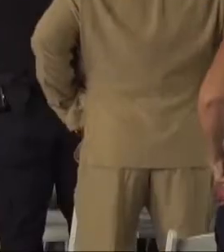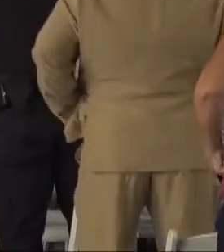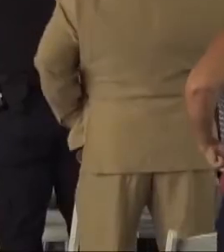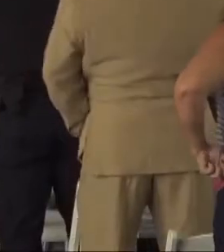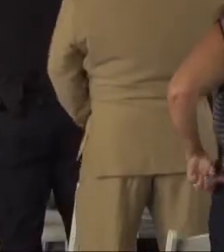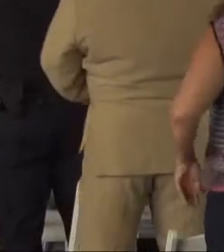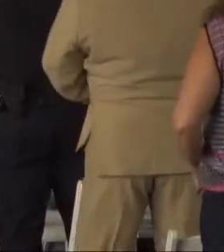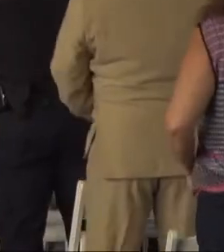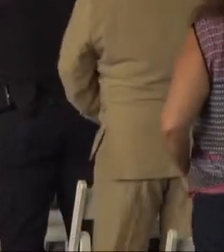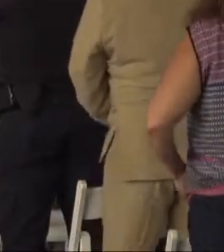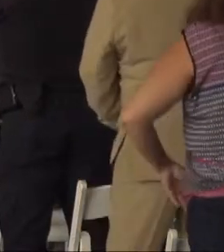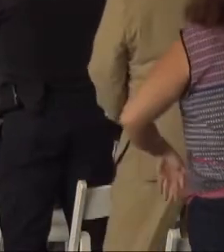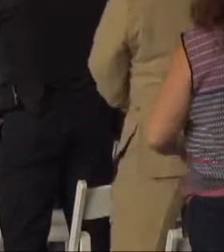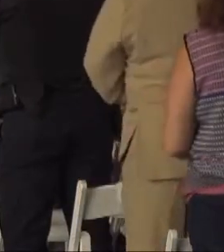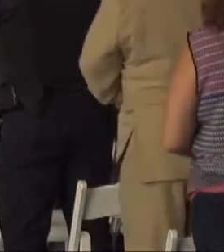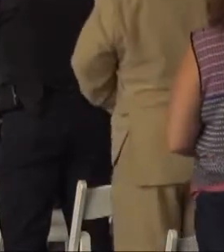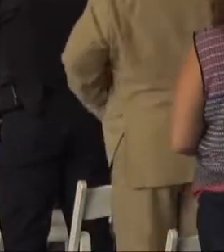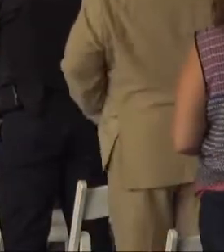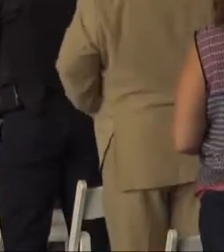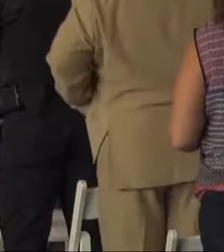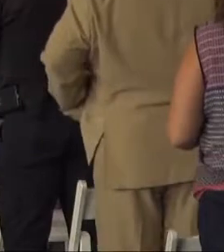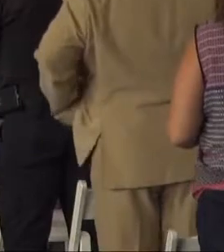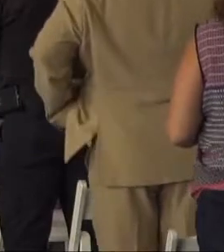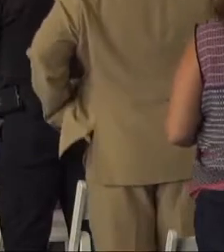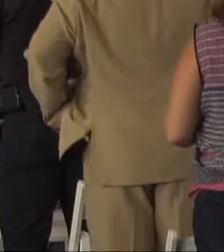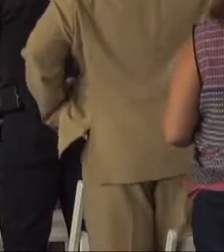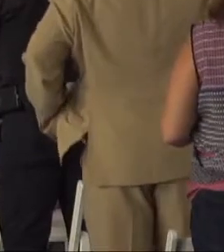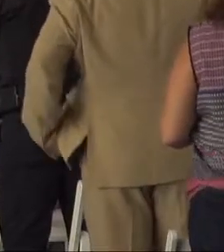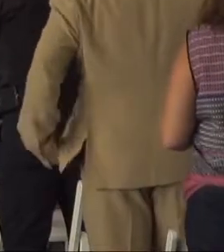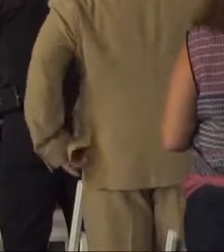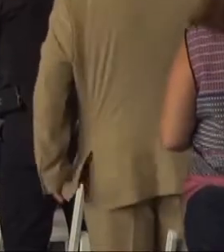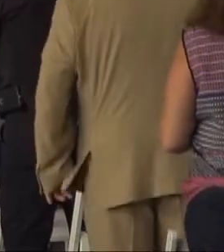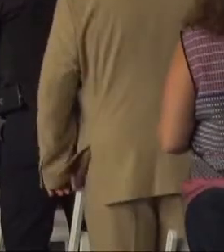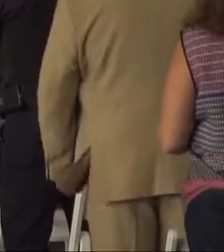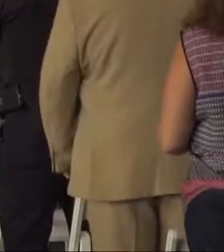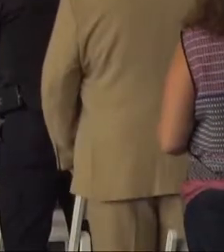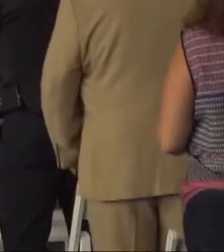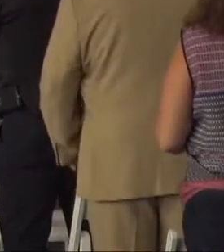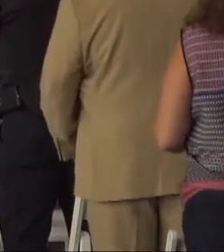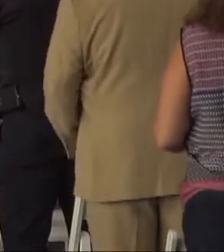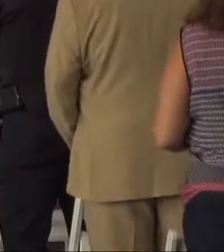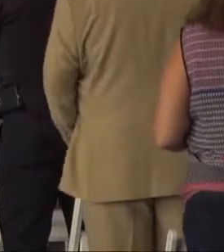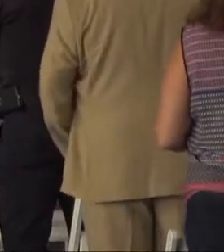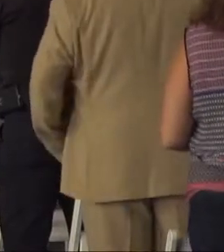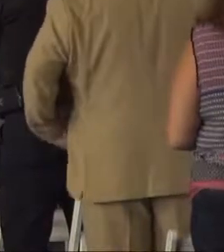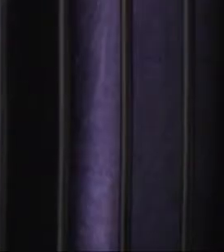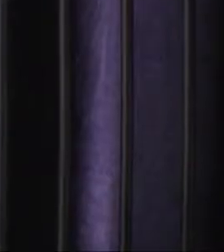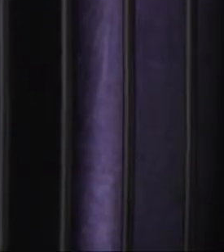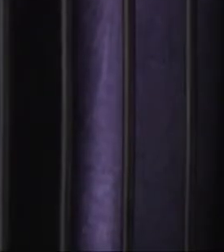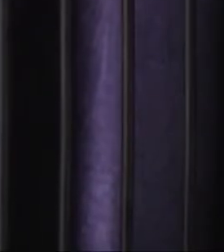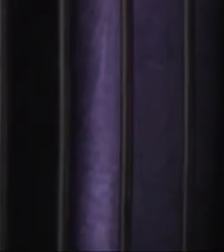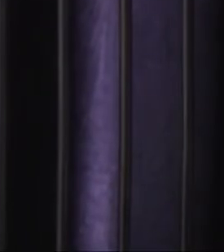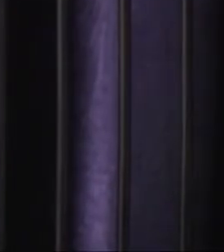Standing up now gets you ready to do some things you couldn't do while you were sitting down. But if you stay up,